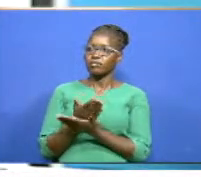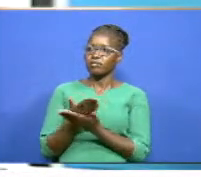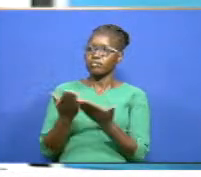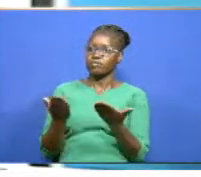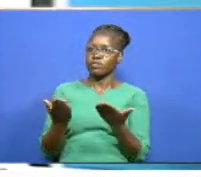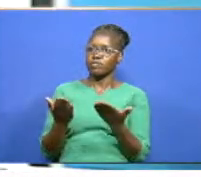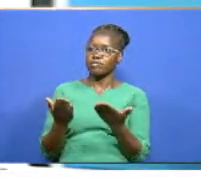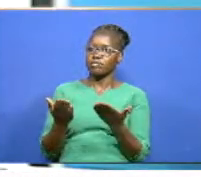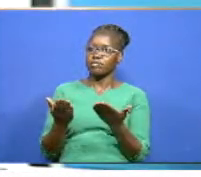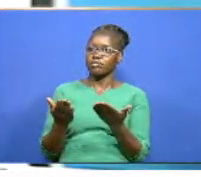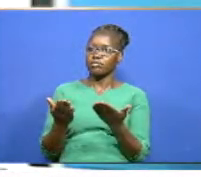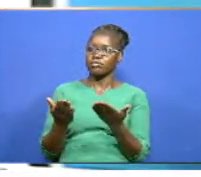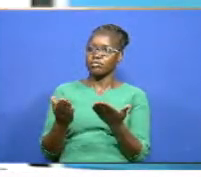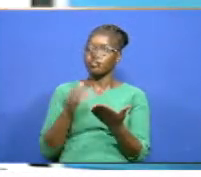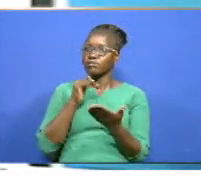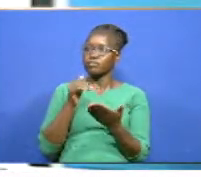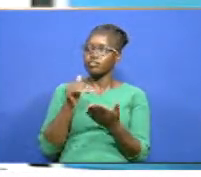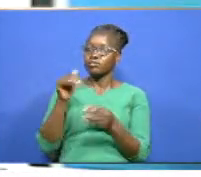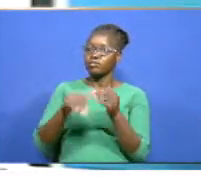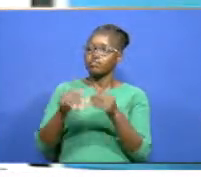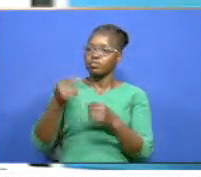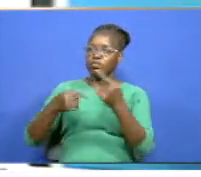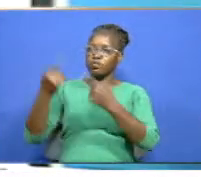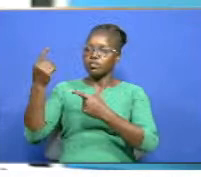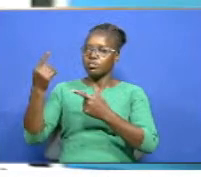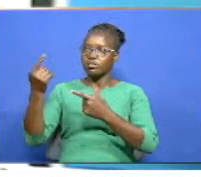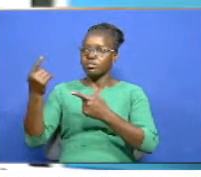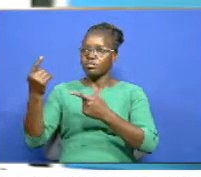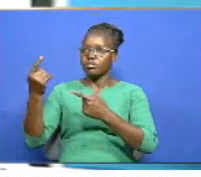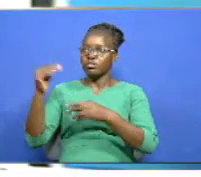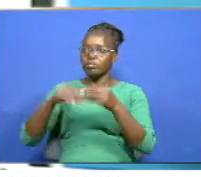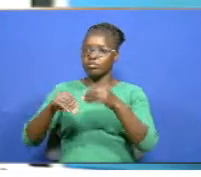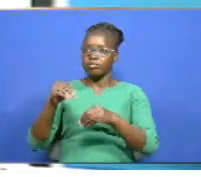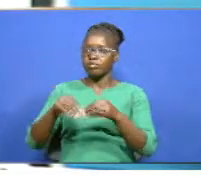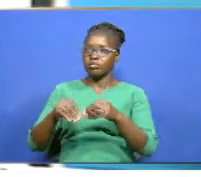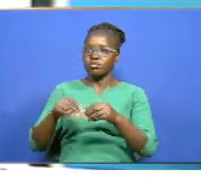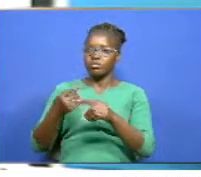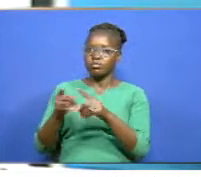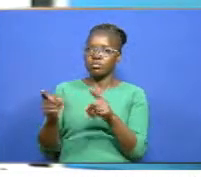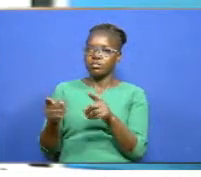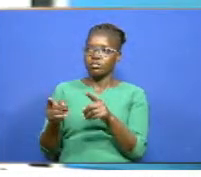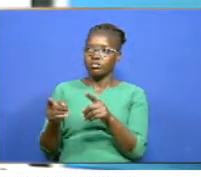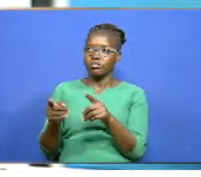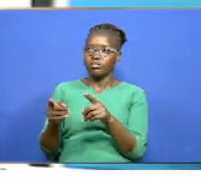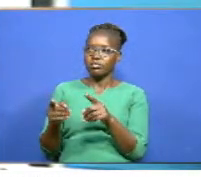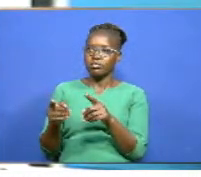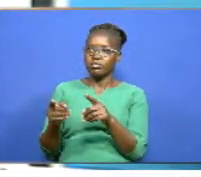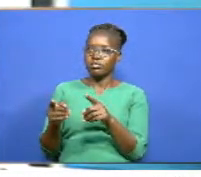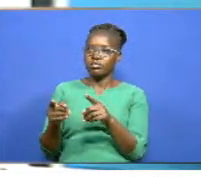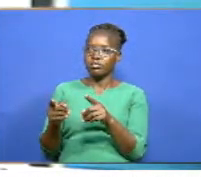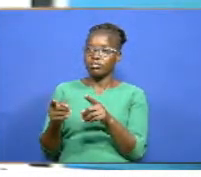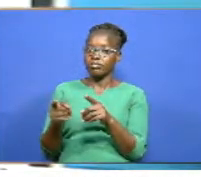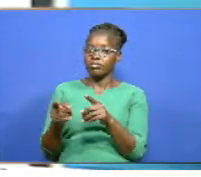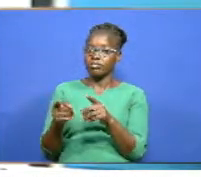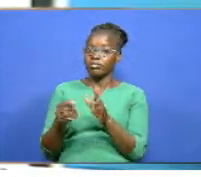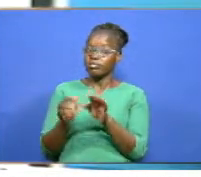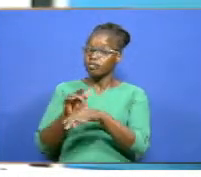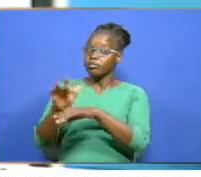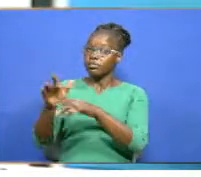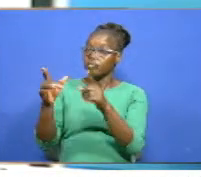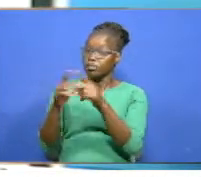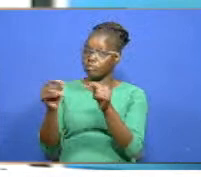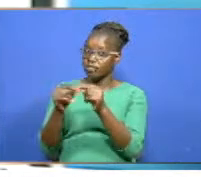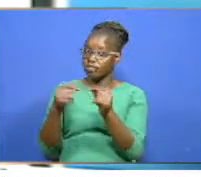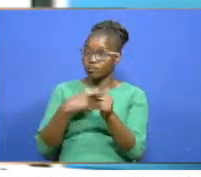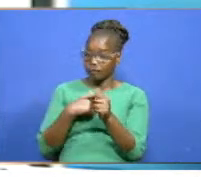not necessarily into this election to win the election. But they are sending a sign out there that, you know what,